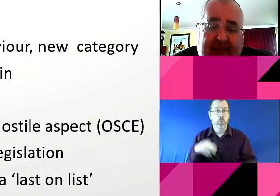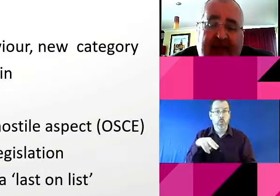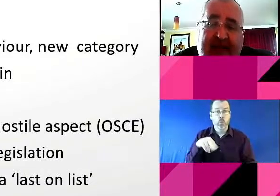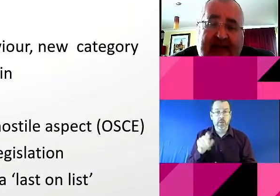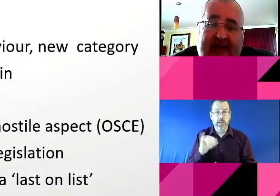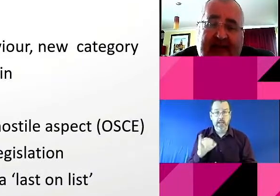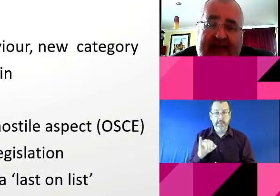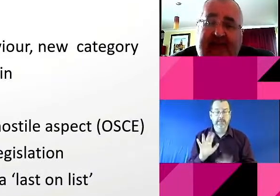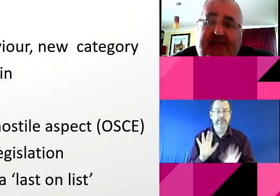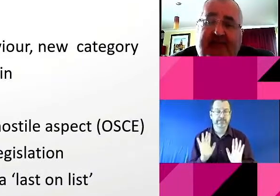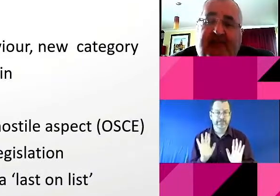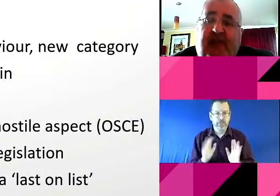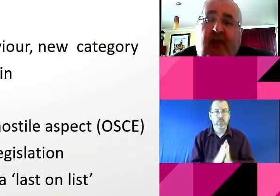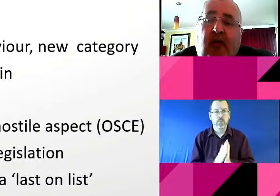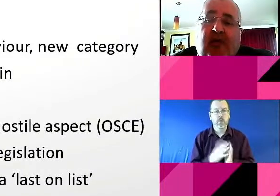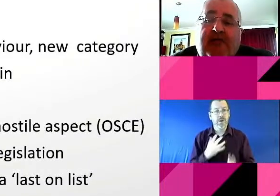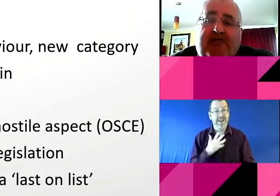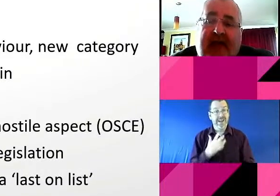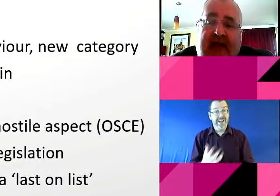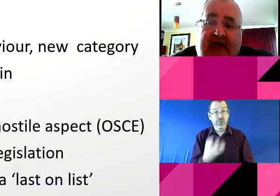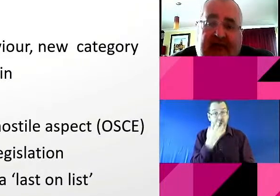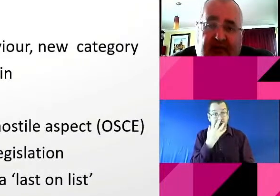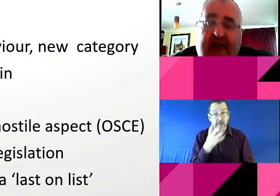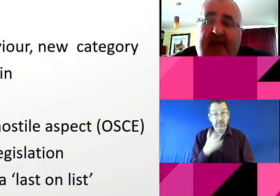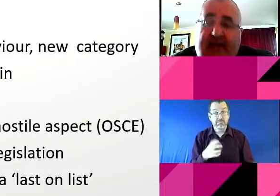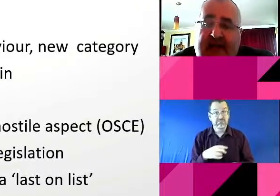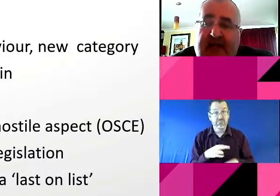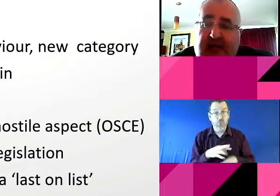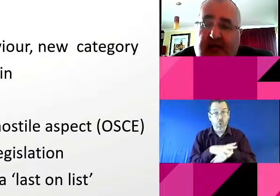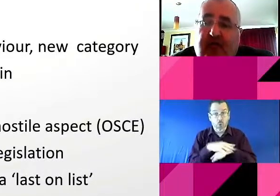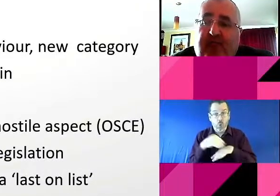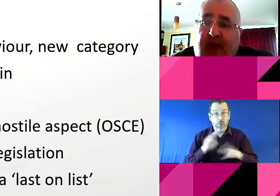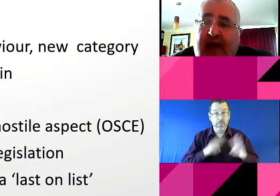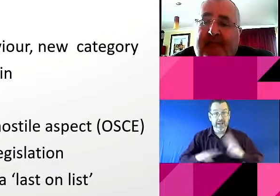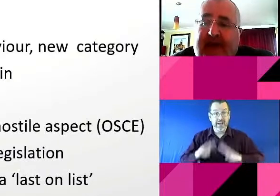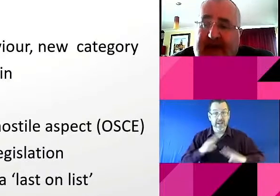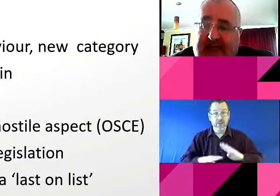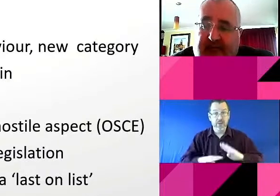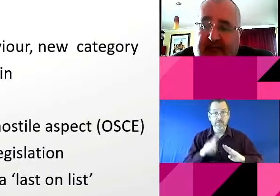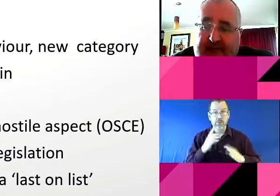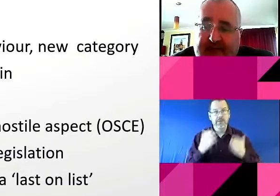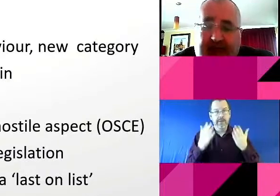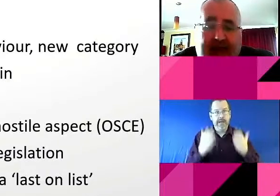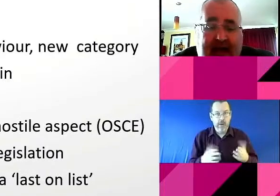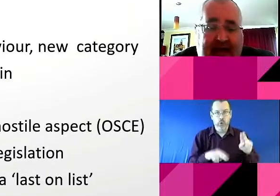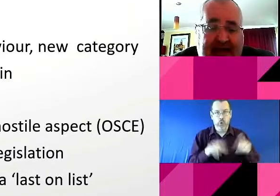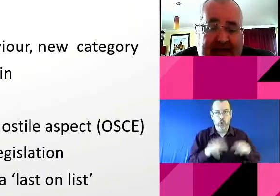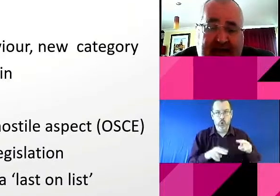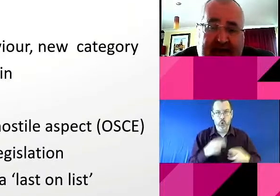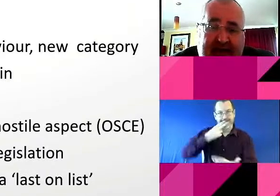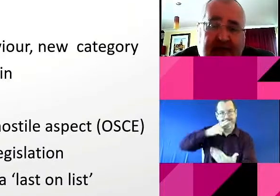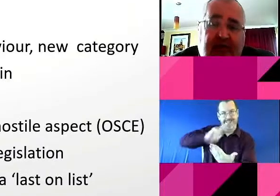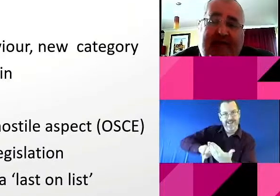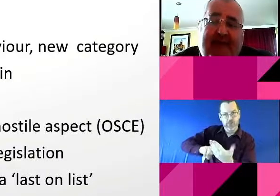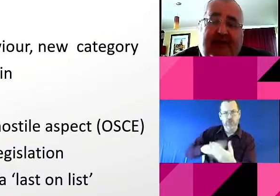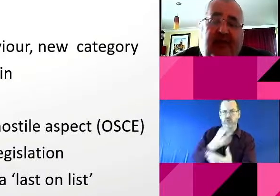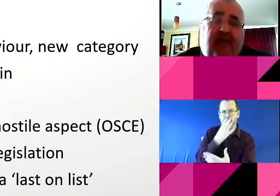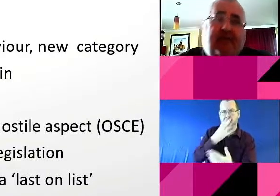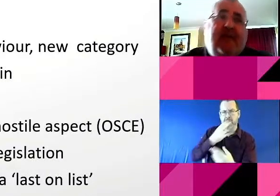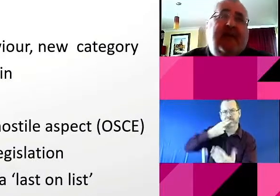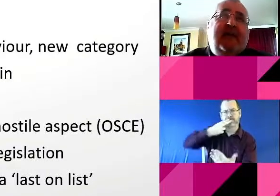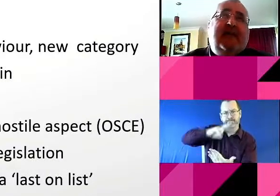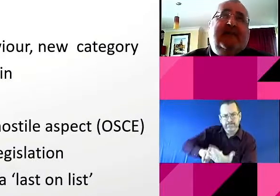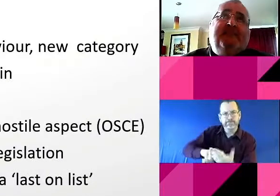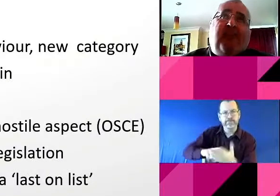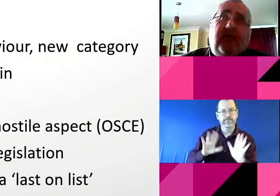crime is in a sense very old behavior in a new crime category. And hate crime as a